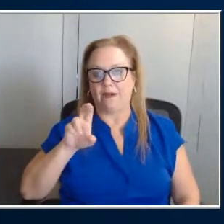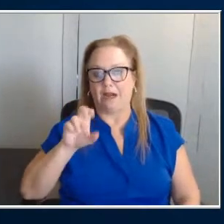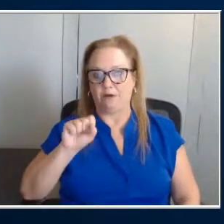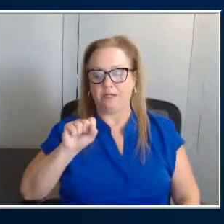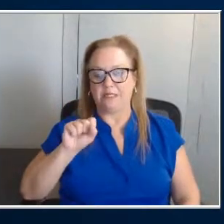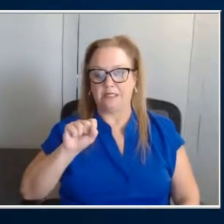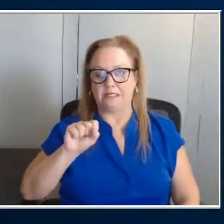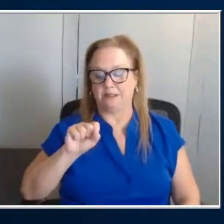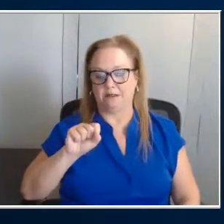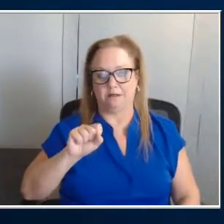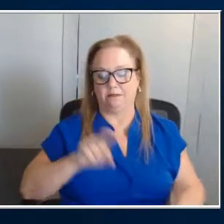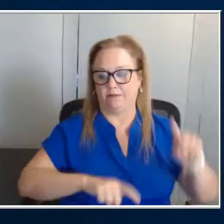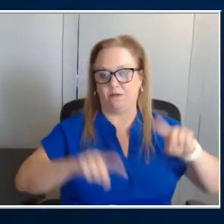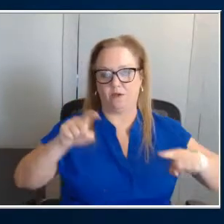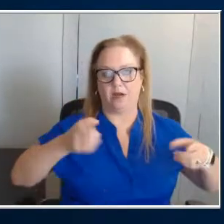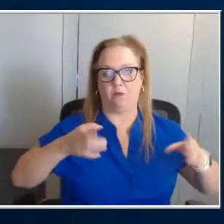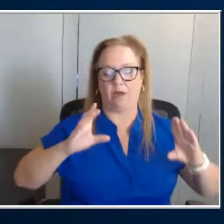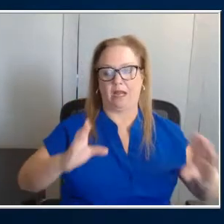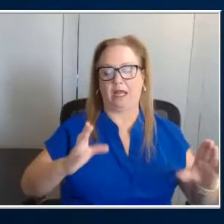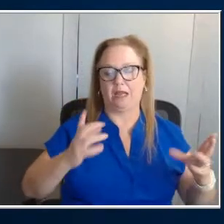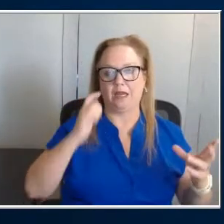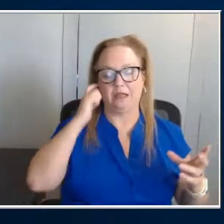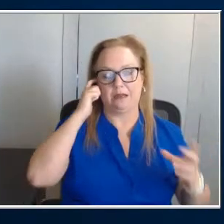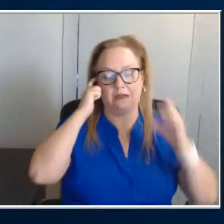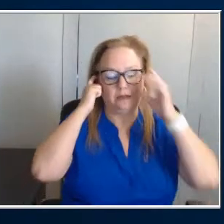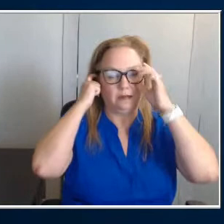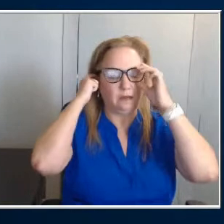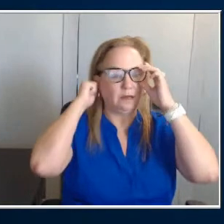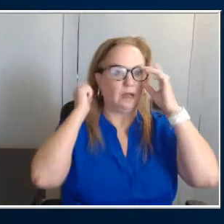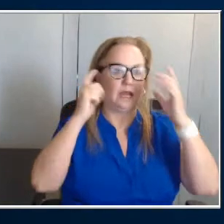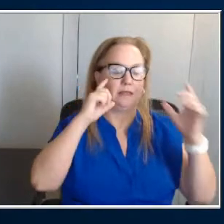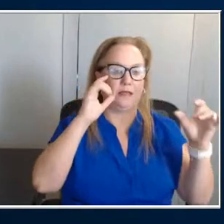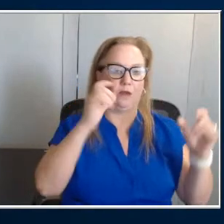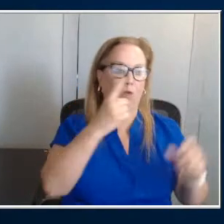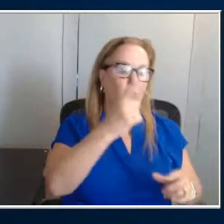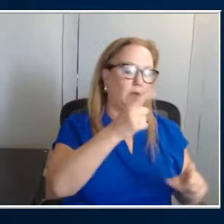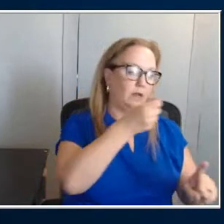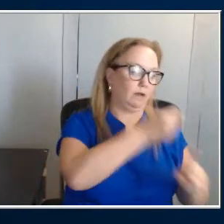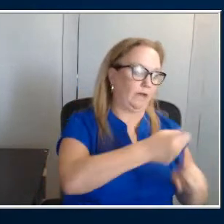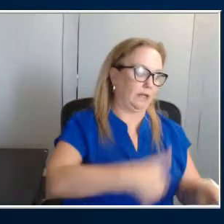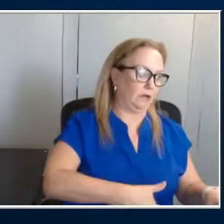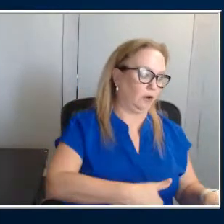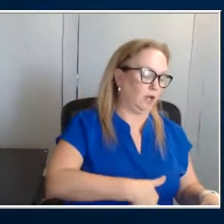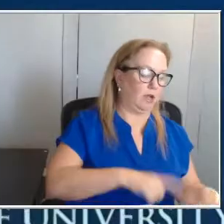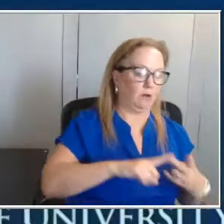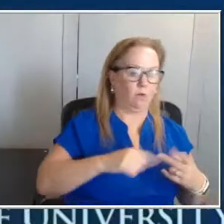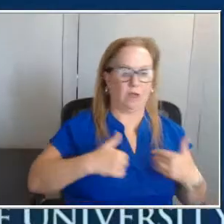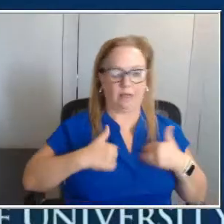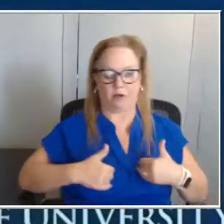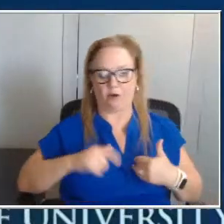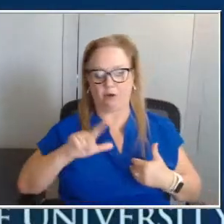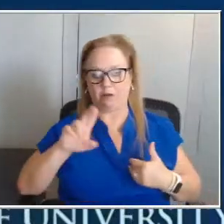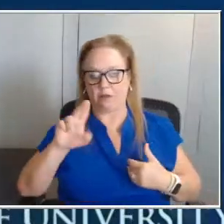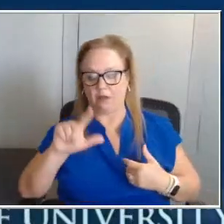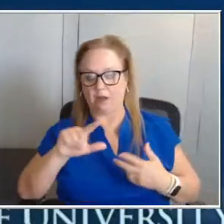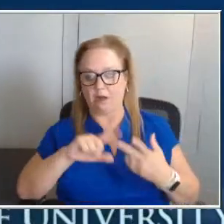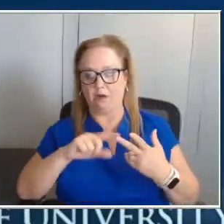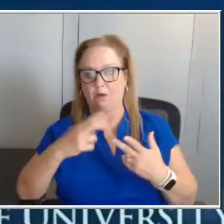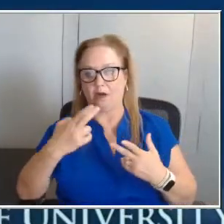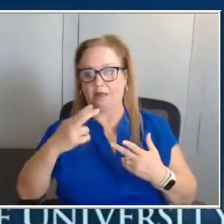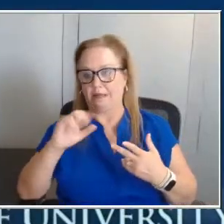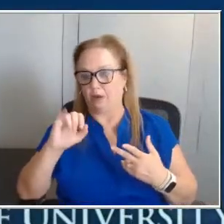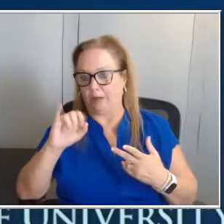way. I think about my population, and sometimes the same bug can affect one person in their gut, and one person in their lung, and one person in their hip. And we don't really